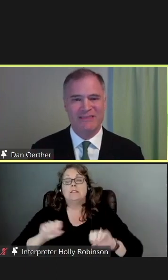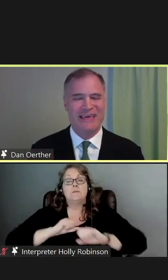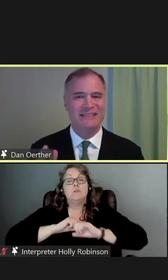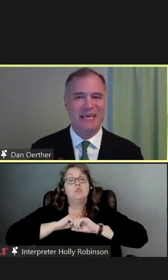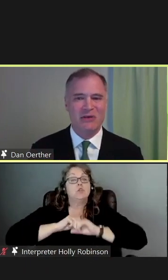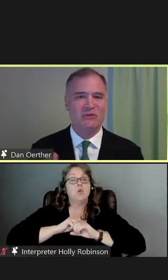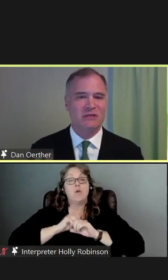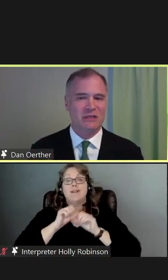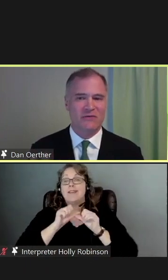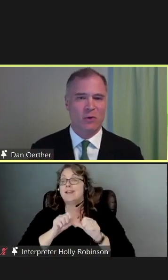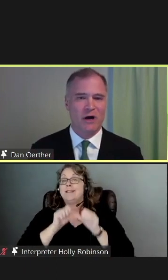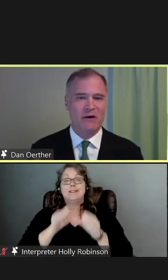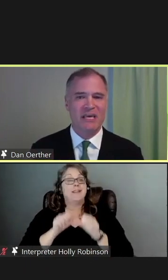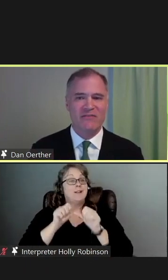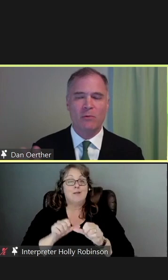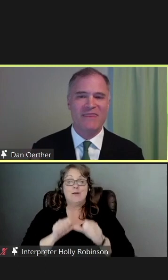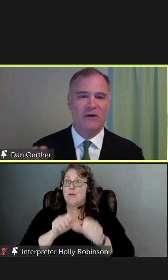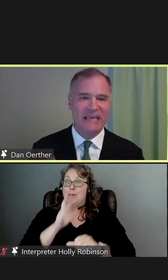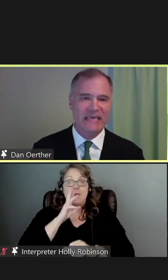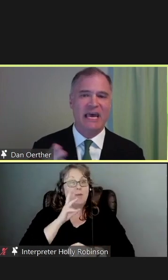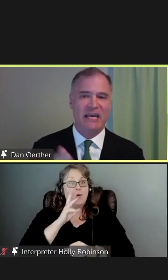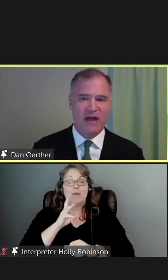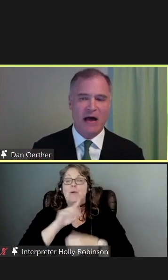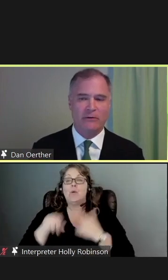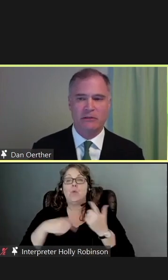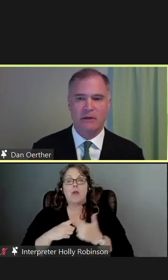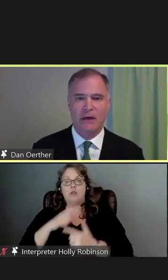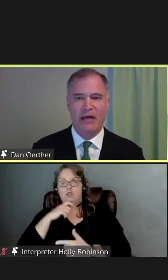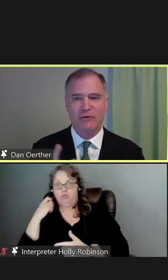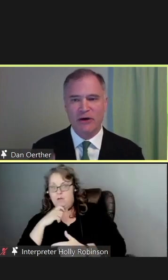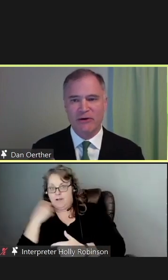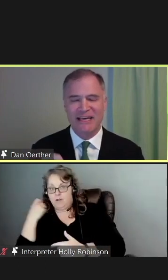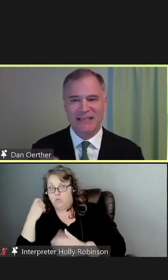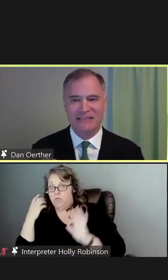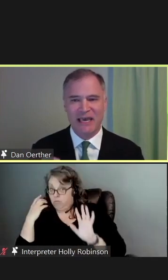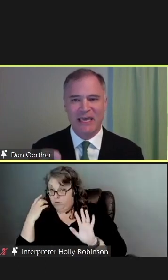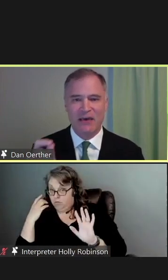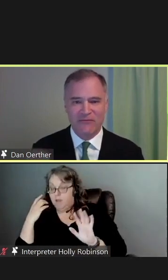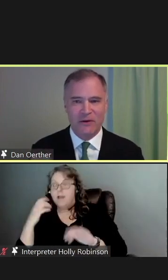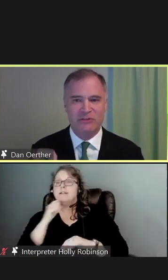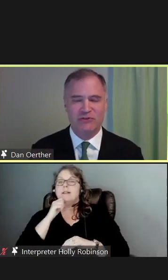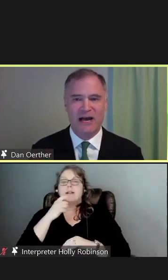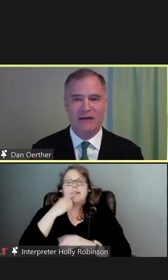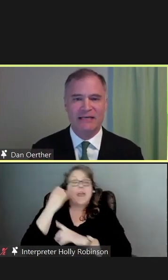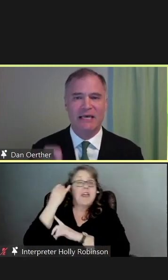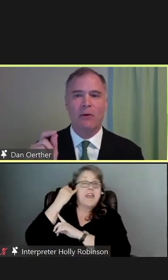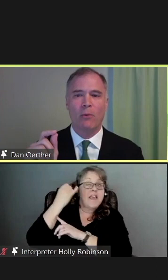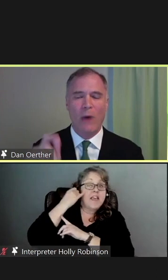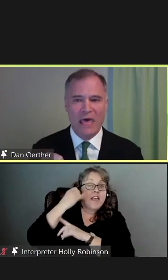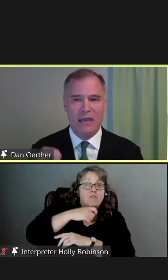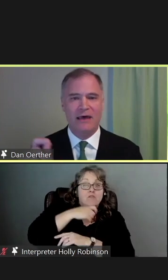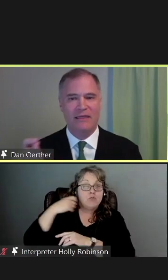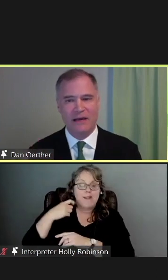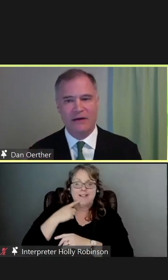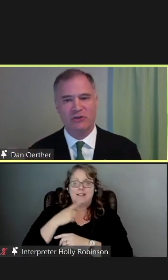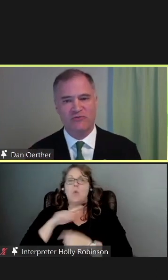that they continue to deliver water even when there is a drought. And you notice I didn't say if there was a drought, I said